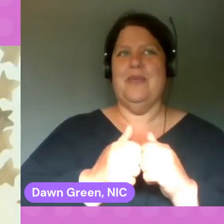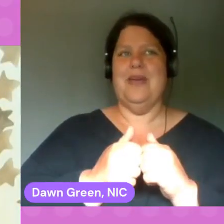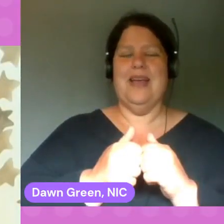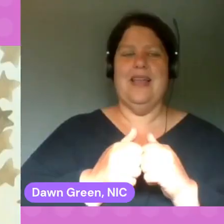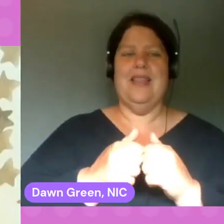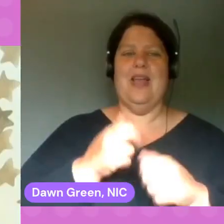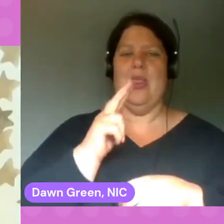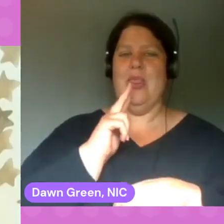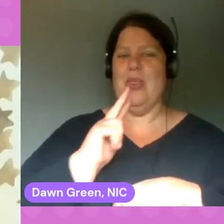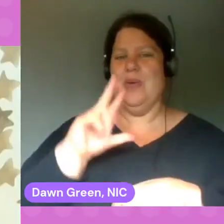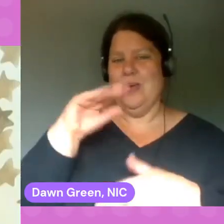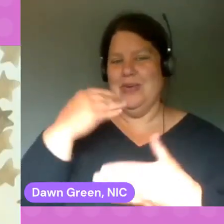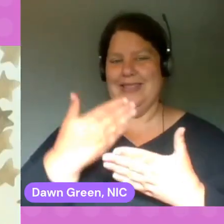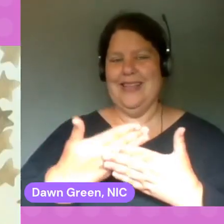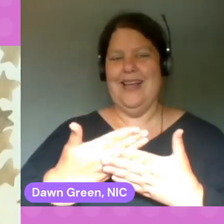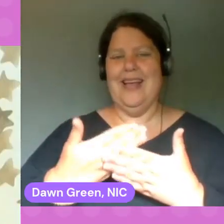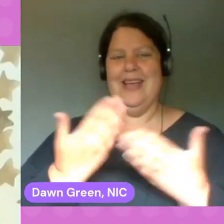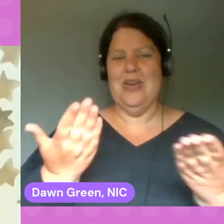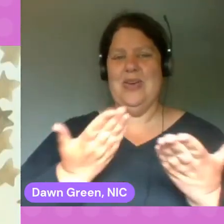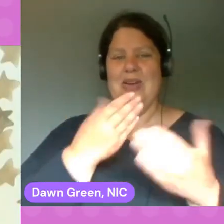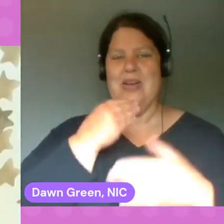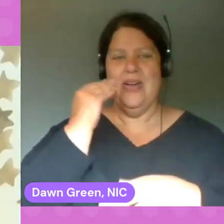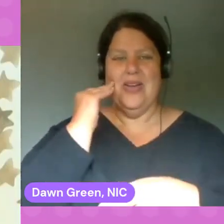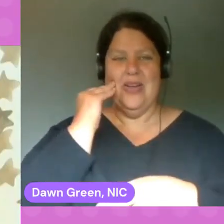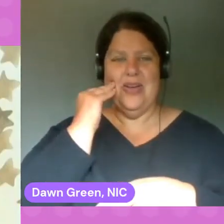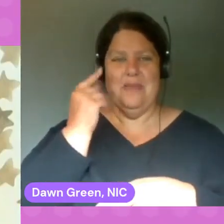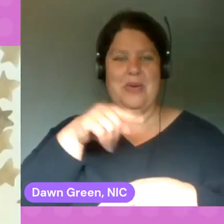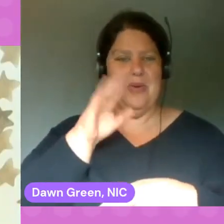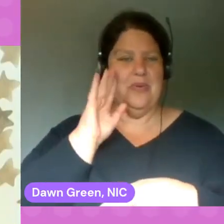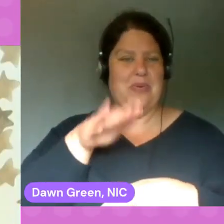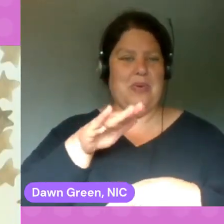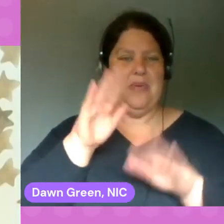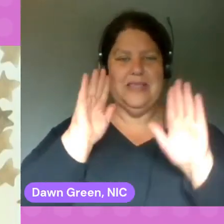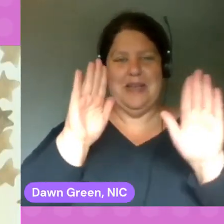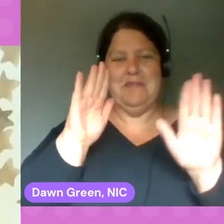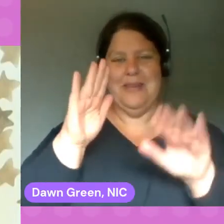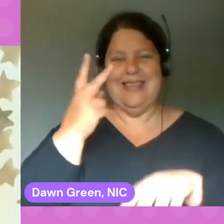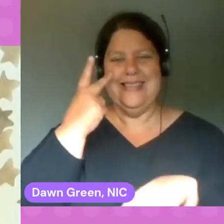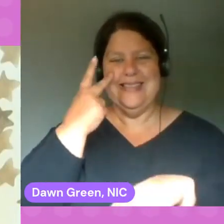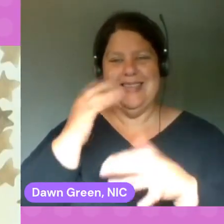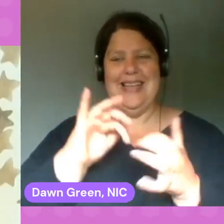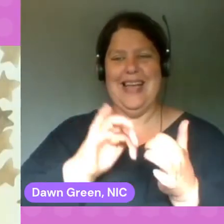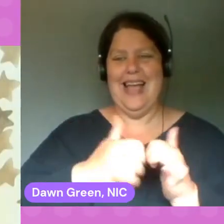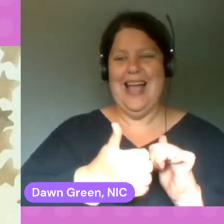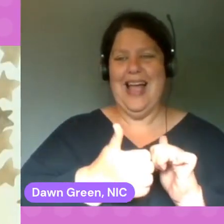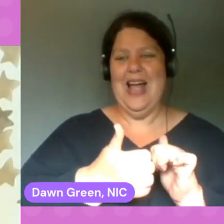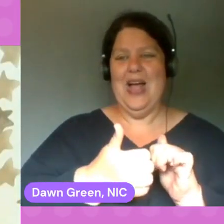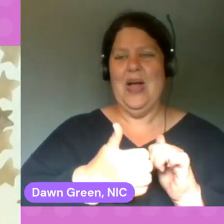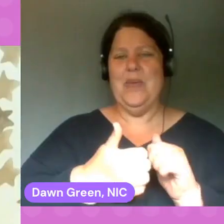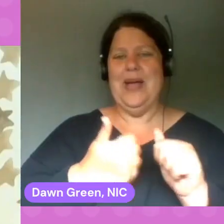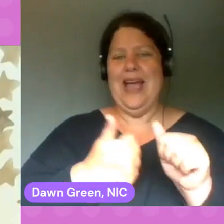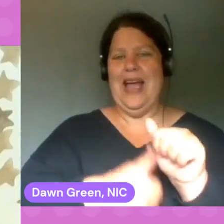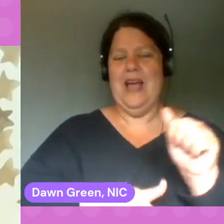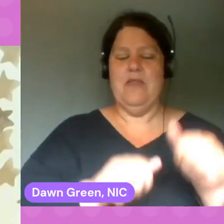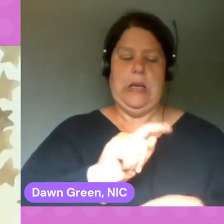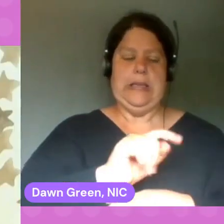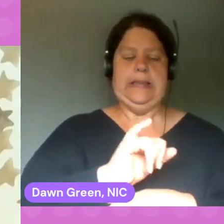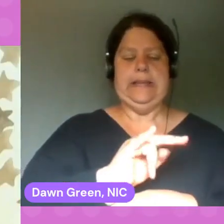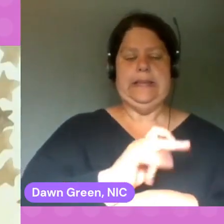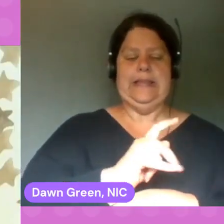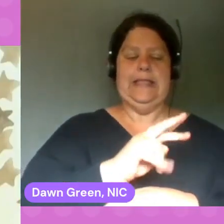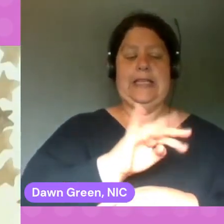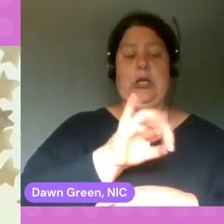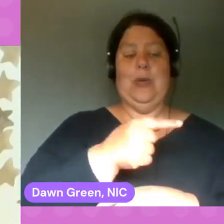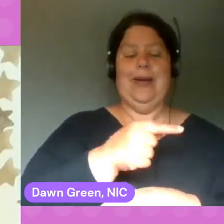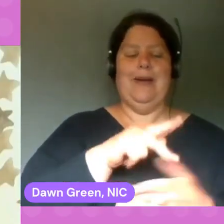son here at home, and it's amazing to see how every tinkering project kind